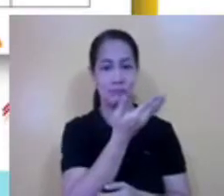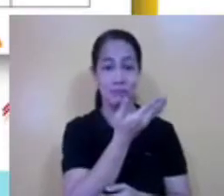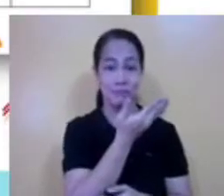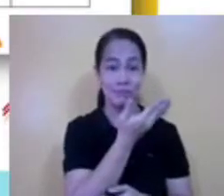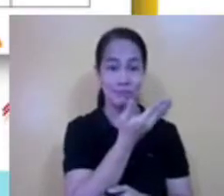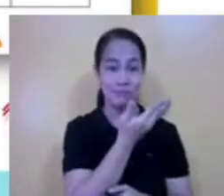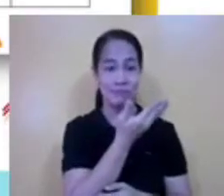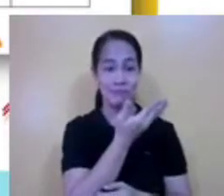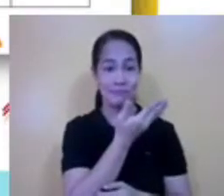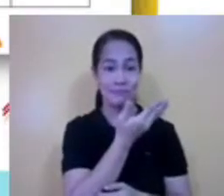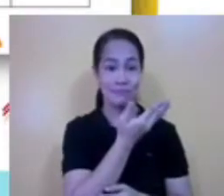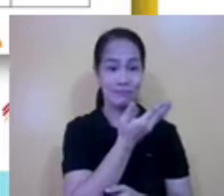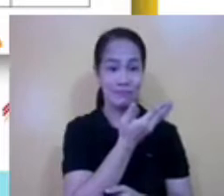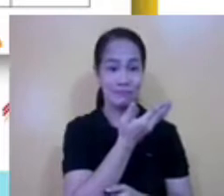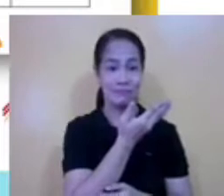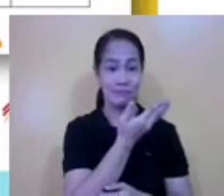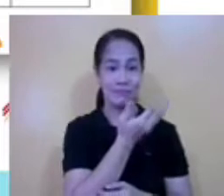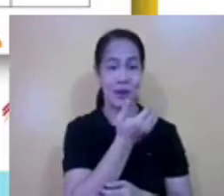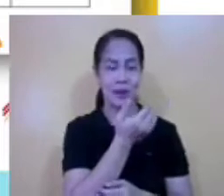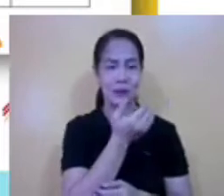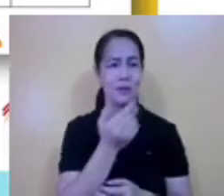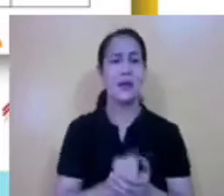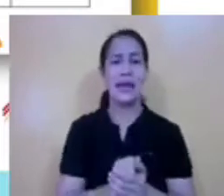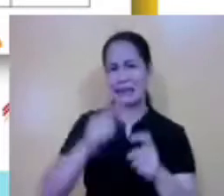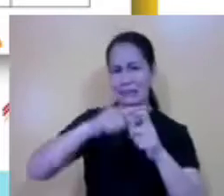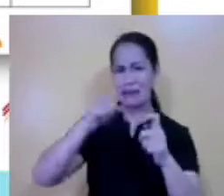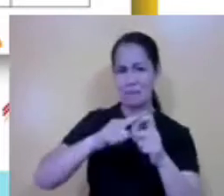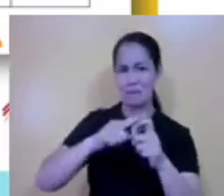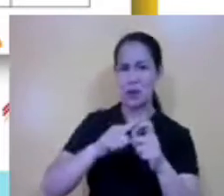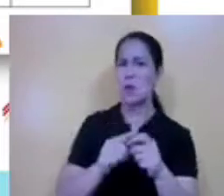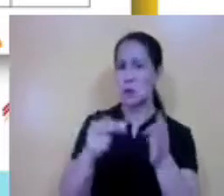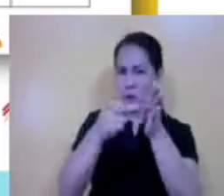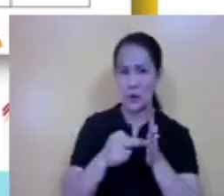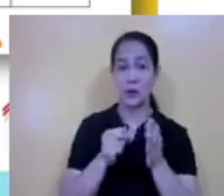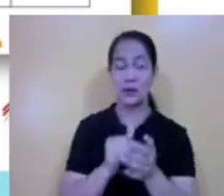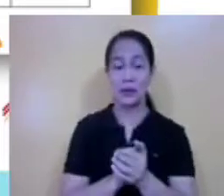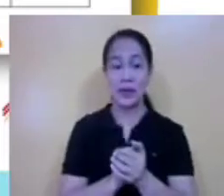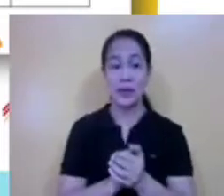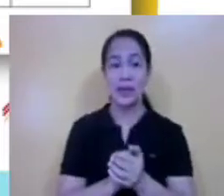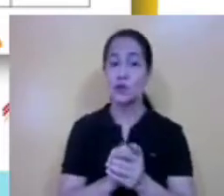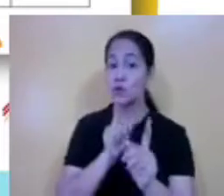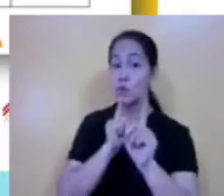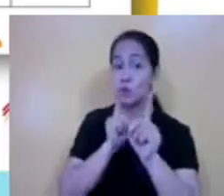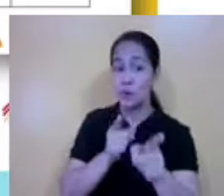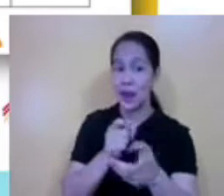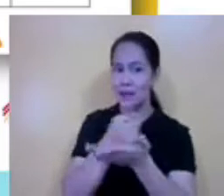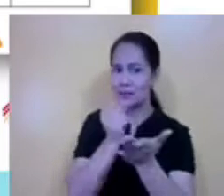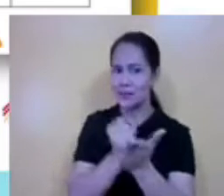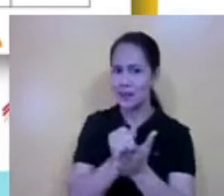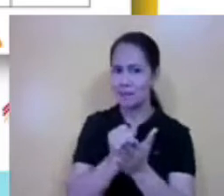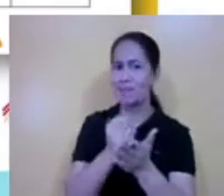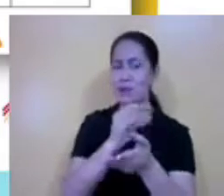that on top of it, it will require you to answer some details. So your name, the name of your rater, the